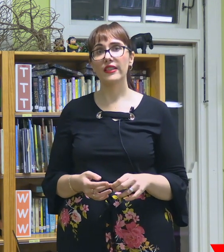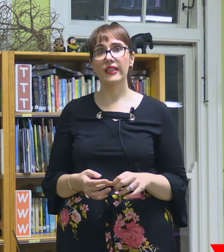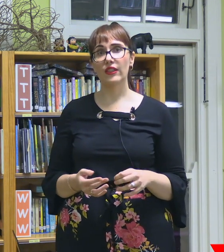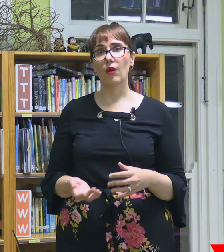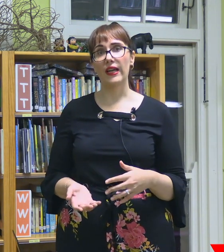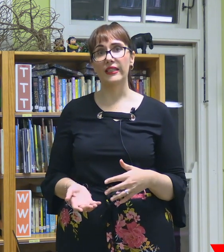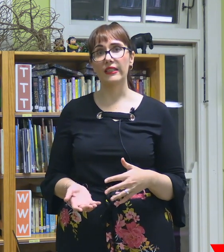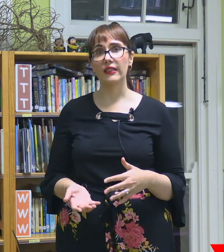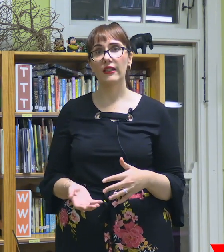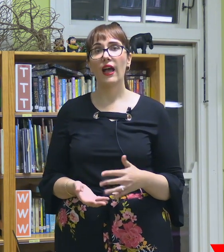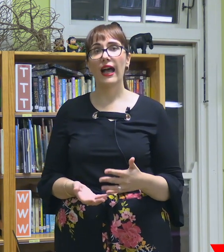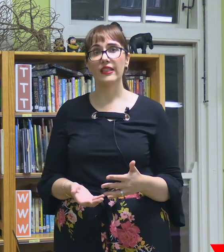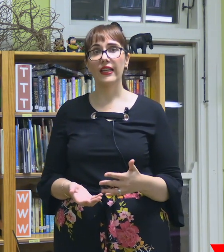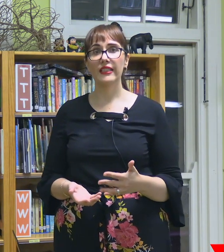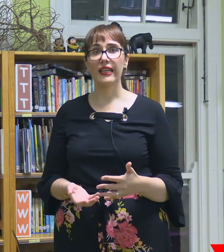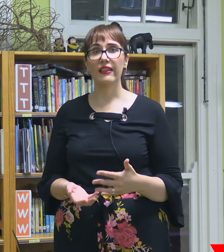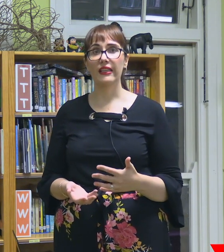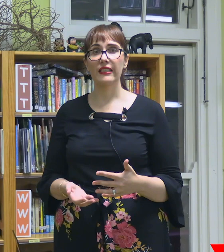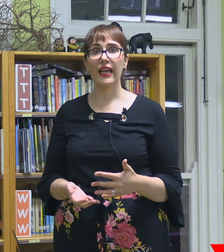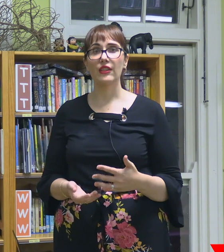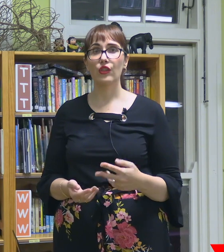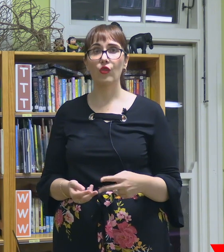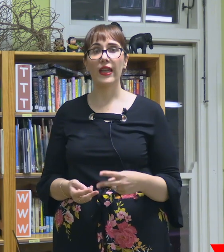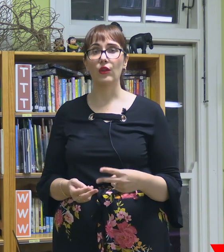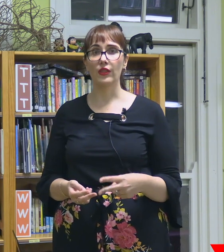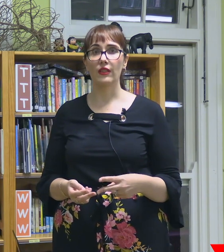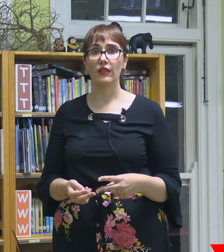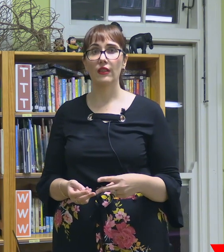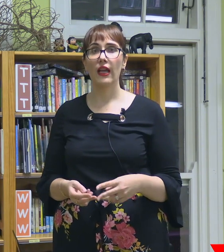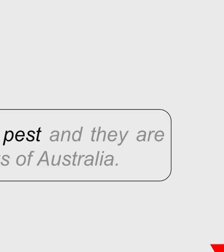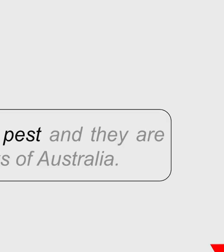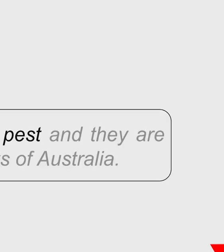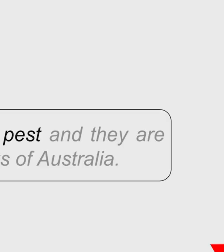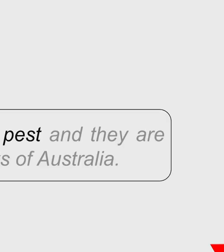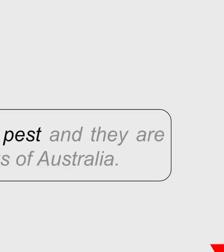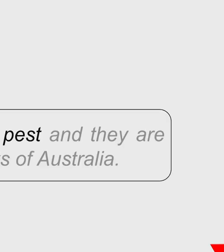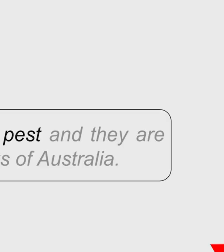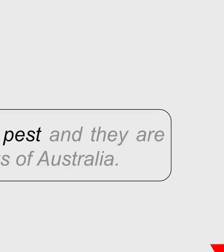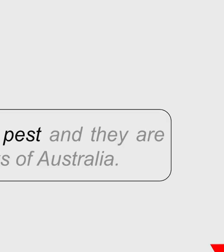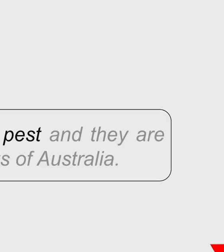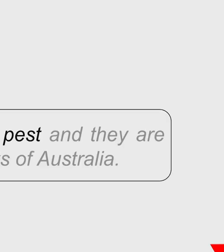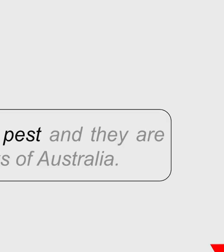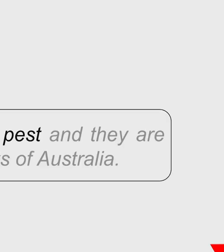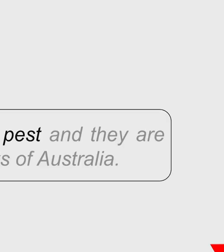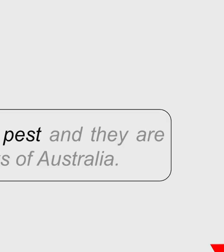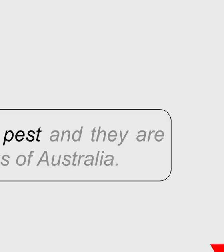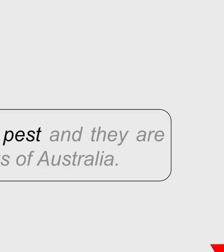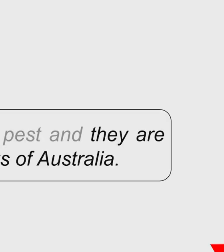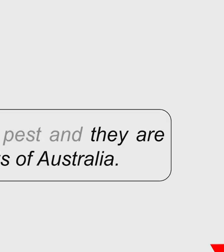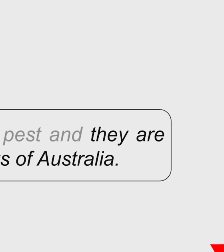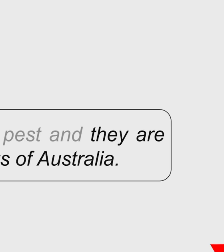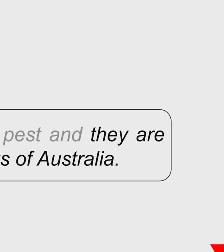I know this is a compound sentence, as I can see that it contains two main clauses. Cane toads are a pest is one main